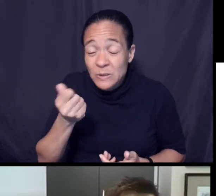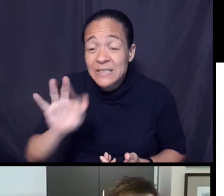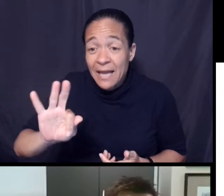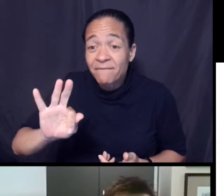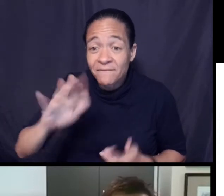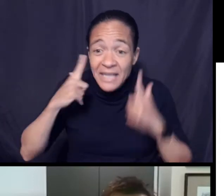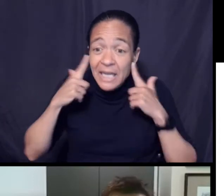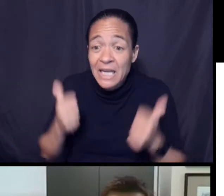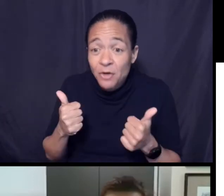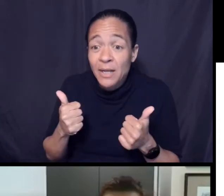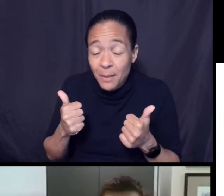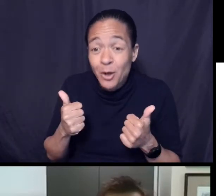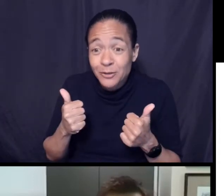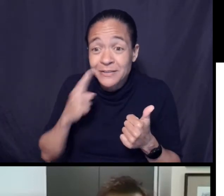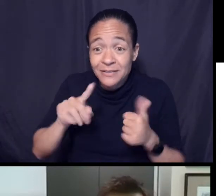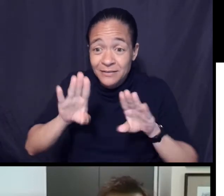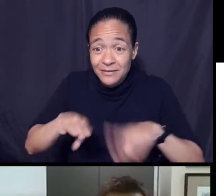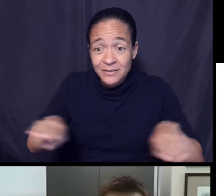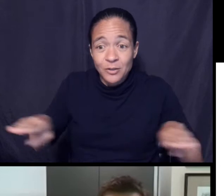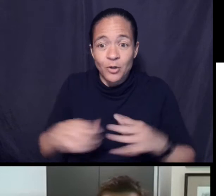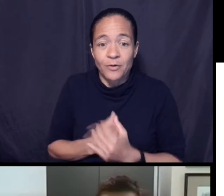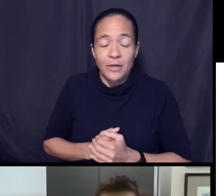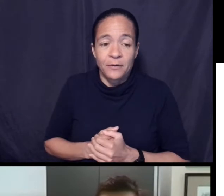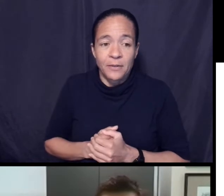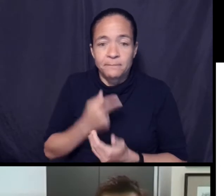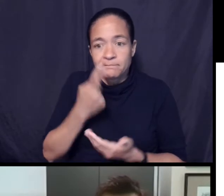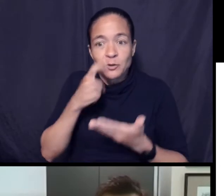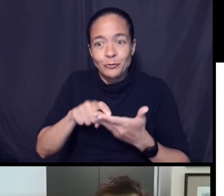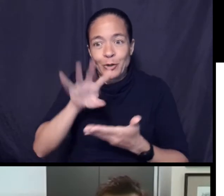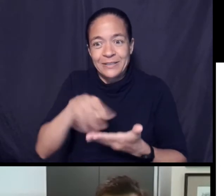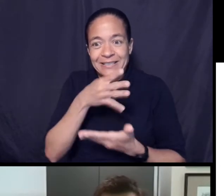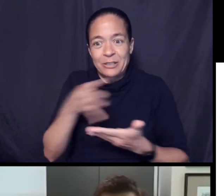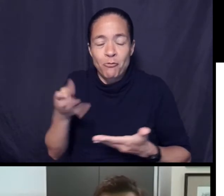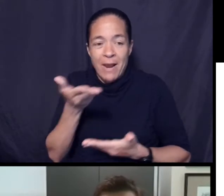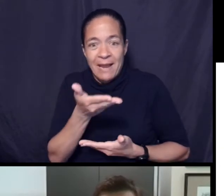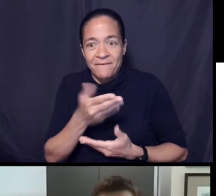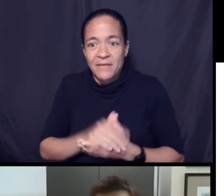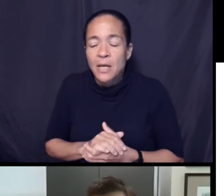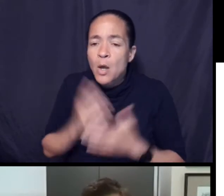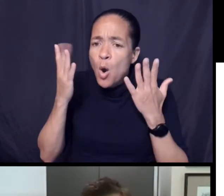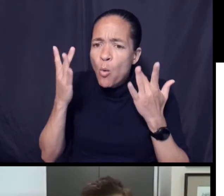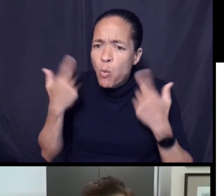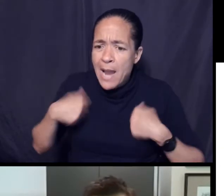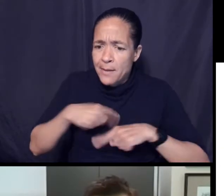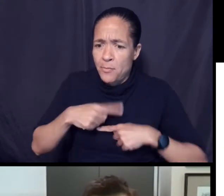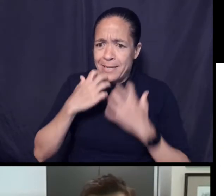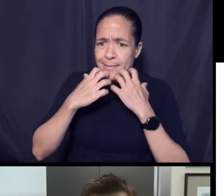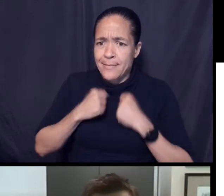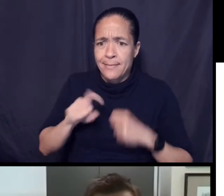of hearing loss in children, as you can see in this graph. So why do we care about